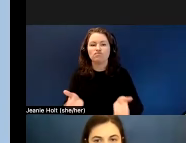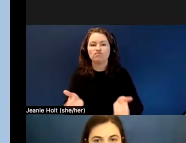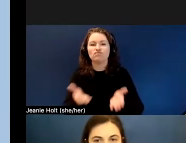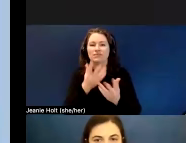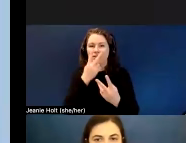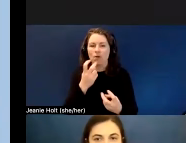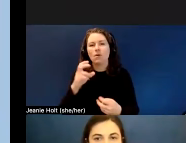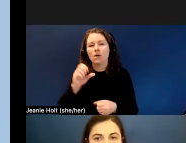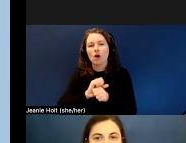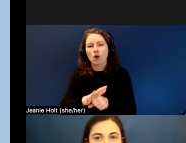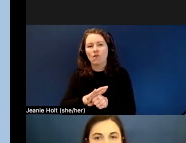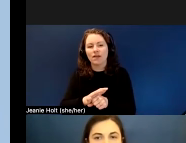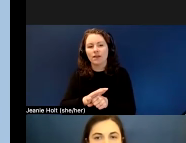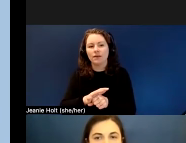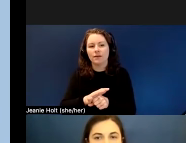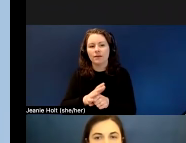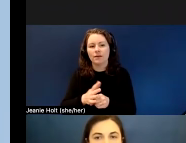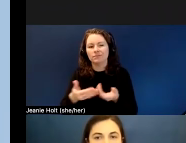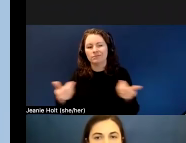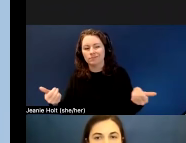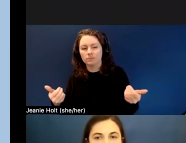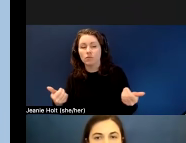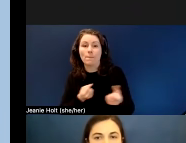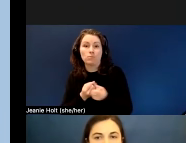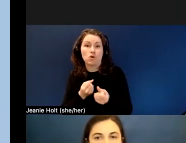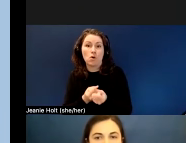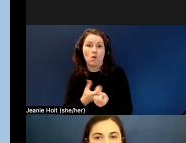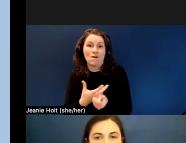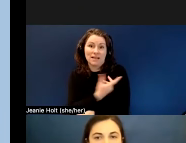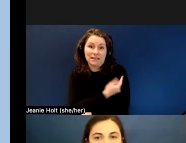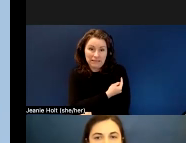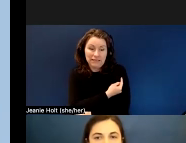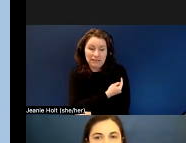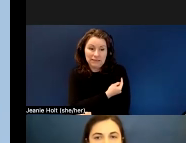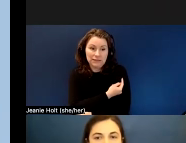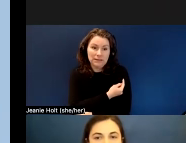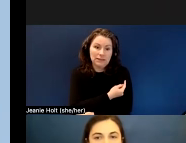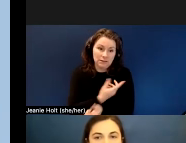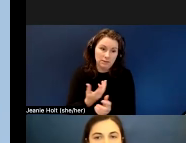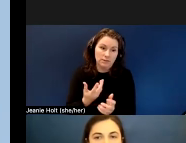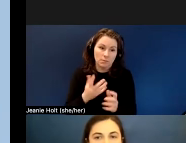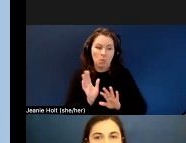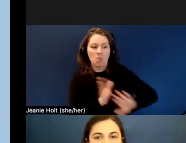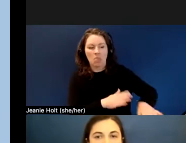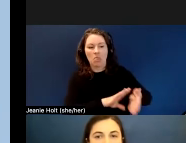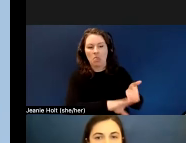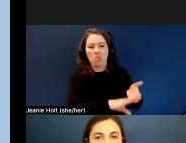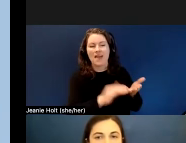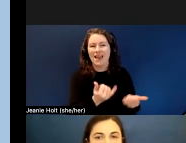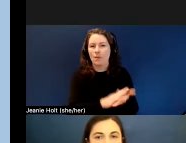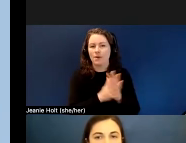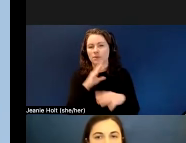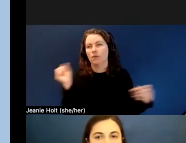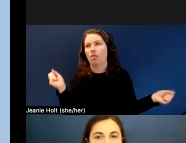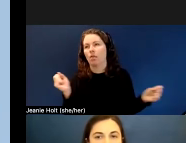off both on their side and I think on the pro-vaccine side. And I think they're rapidly becoming tired